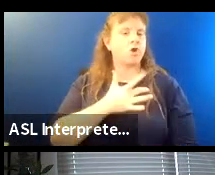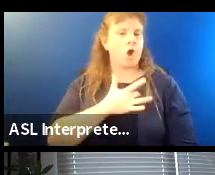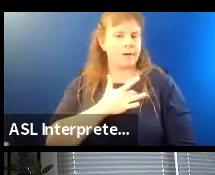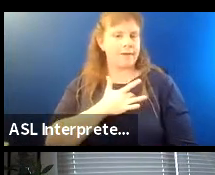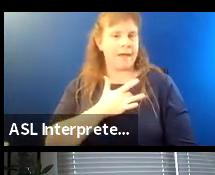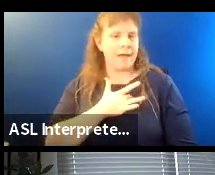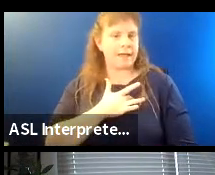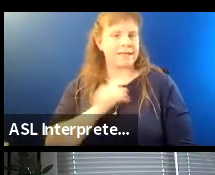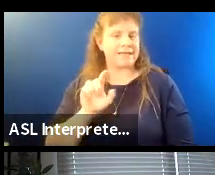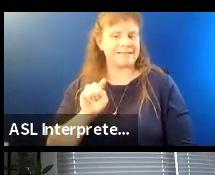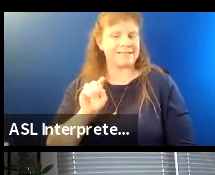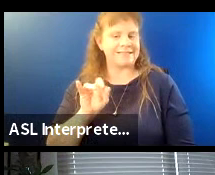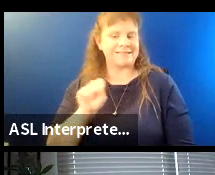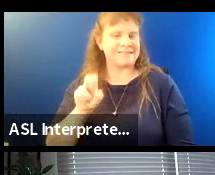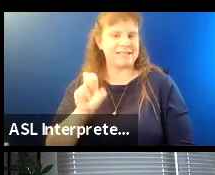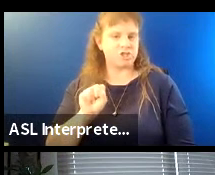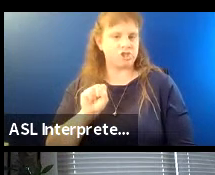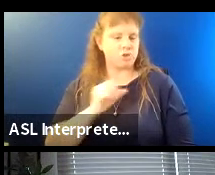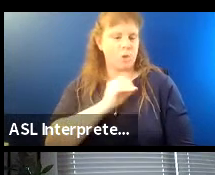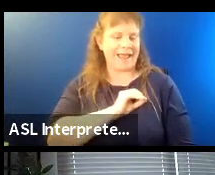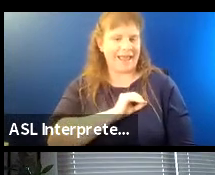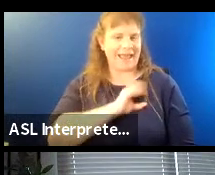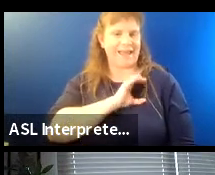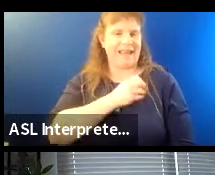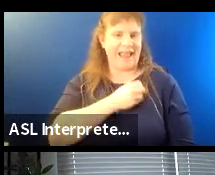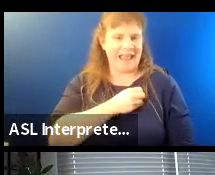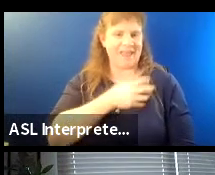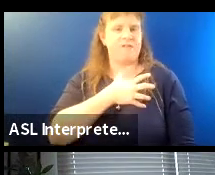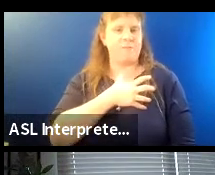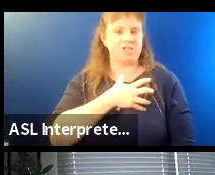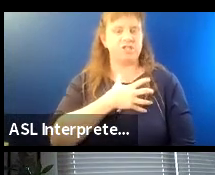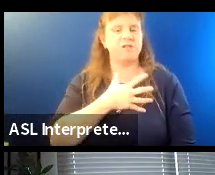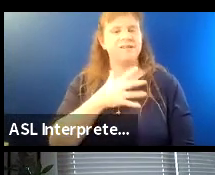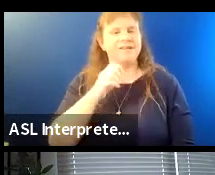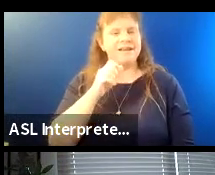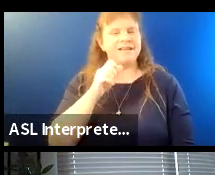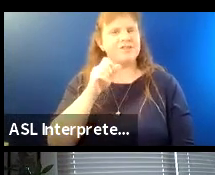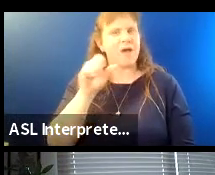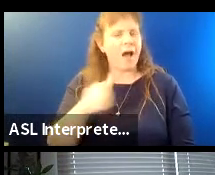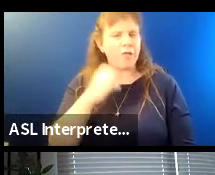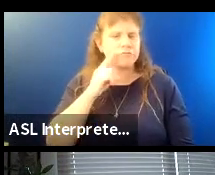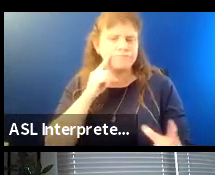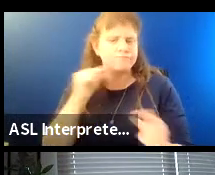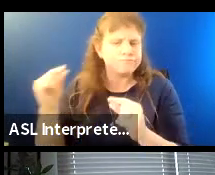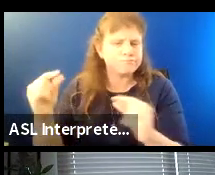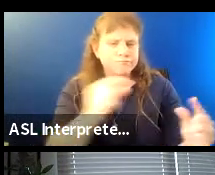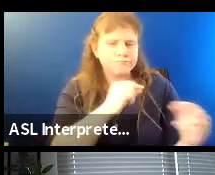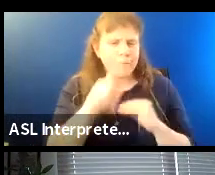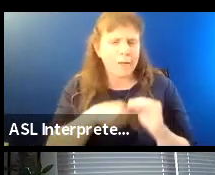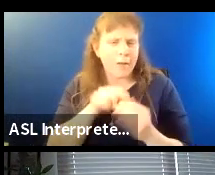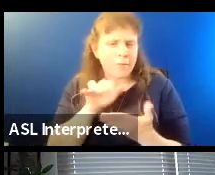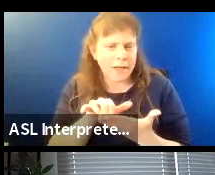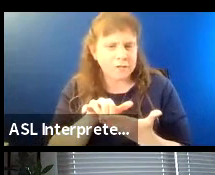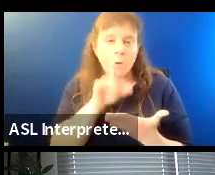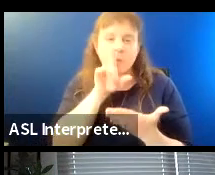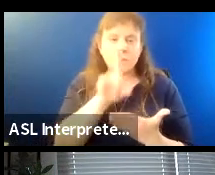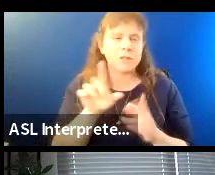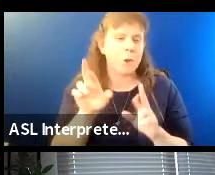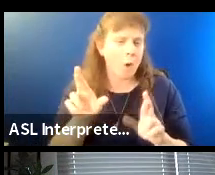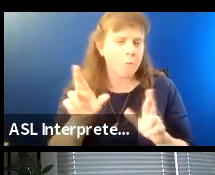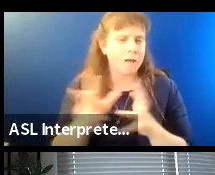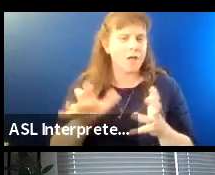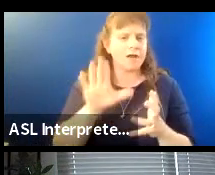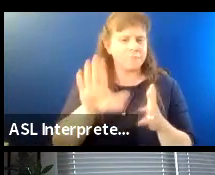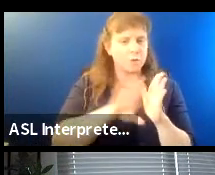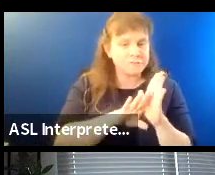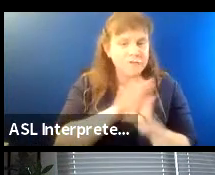there's other stuff out there. So I just hope that a lot of that push is to really get that trusted medical information out